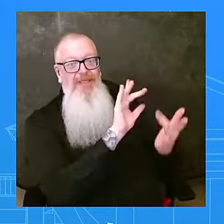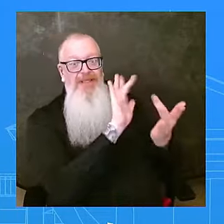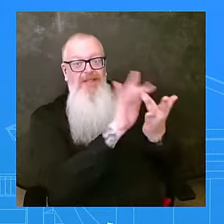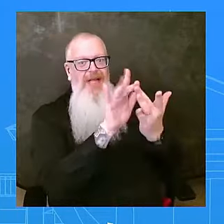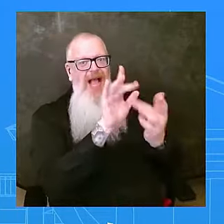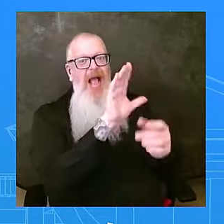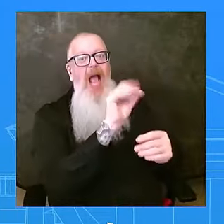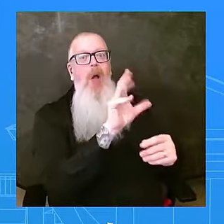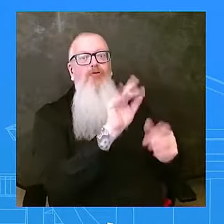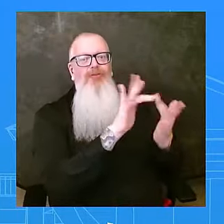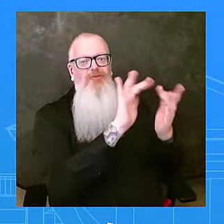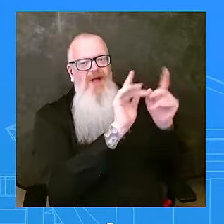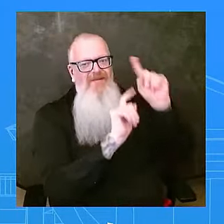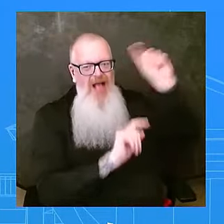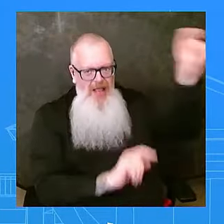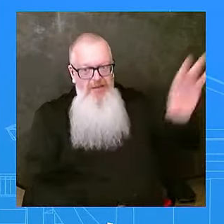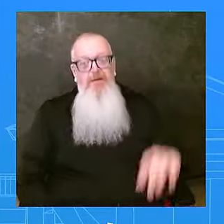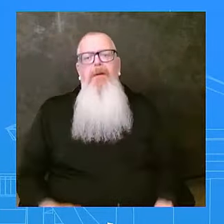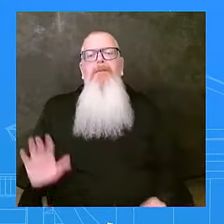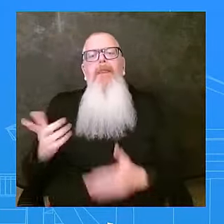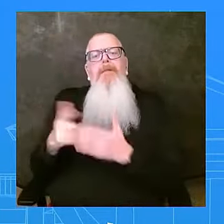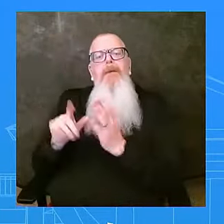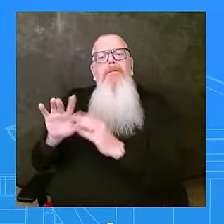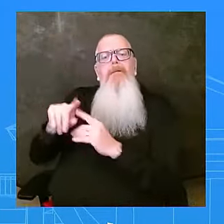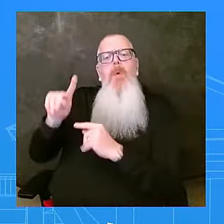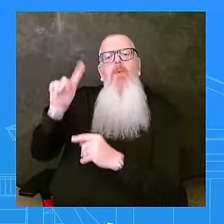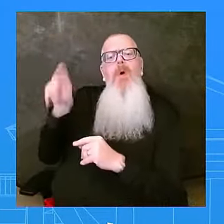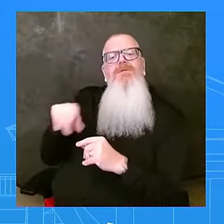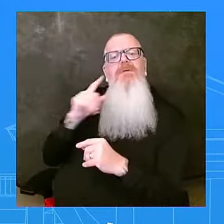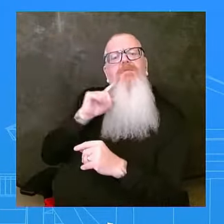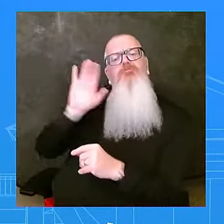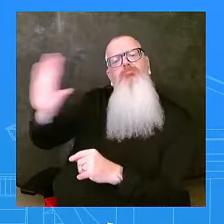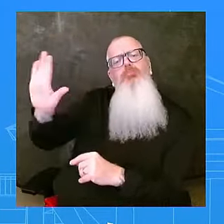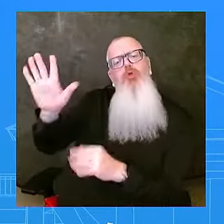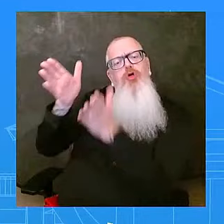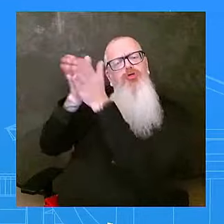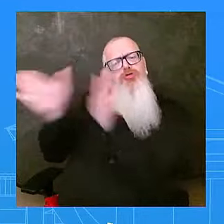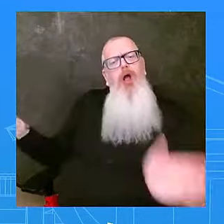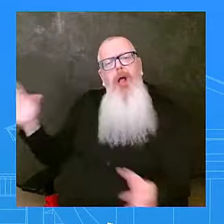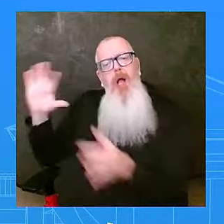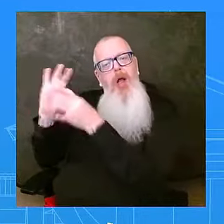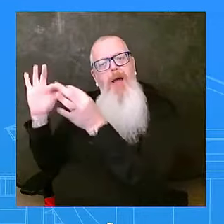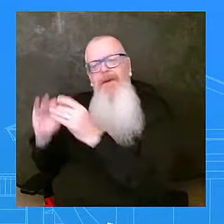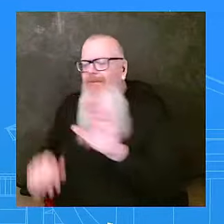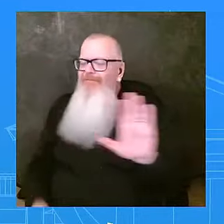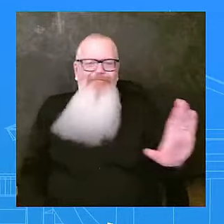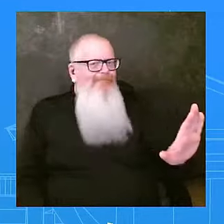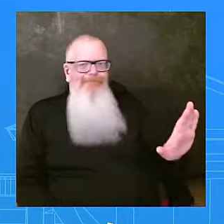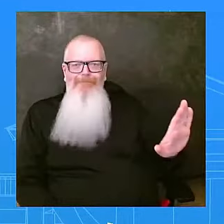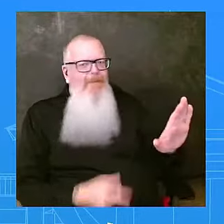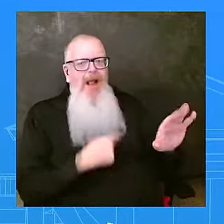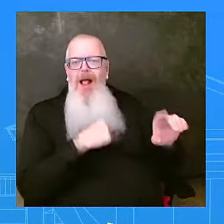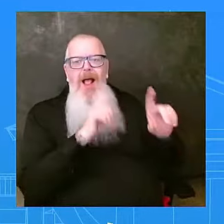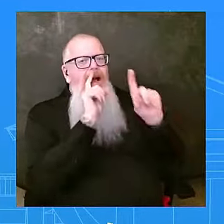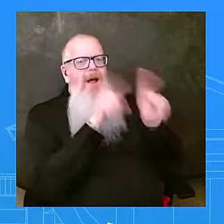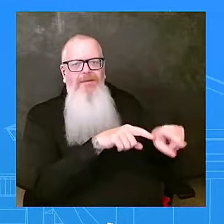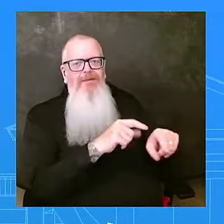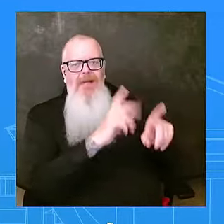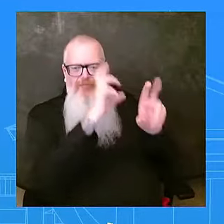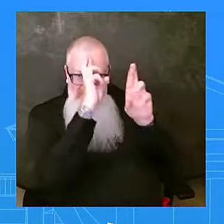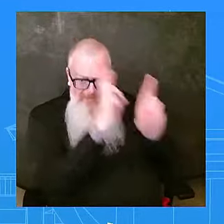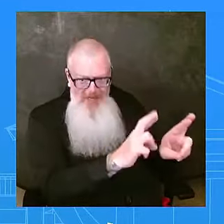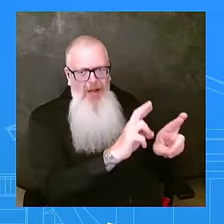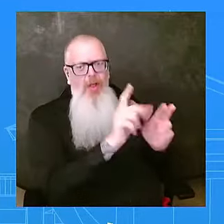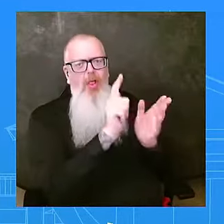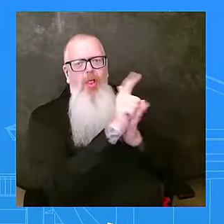and... I hear the question, so I just have to be really clear. We respect Hatch Act, we respect the law here, so I can't speak